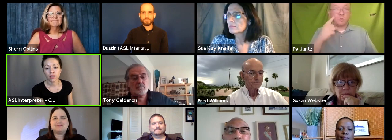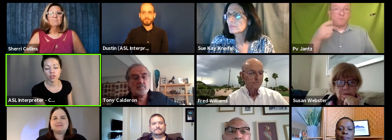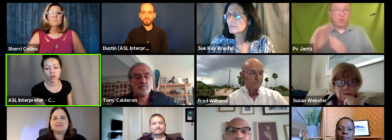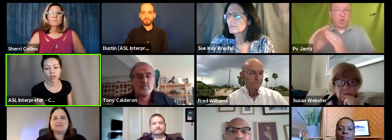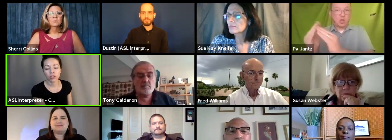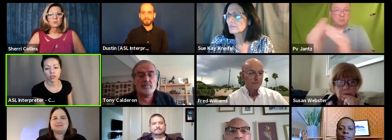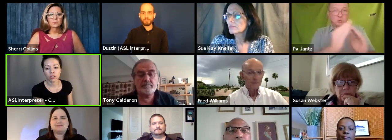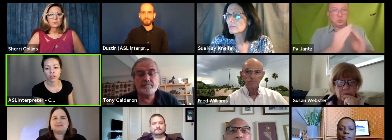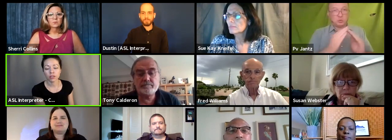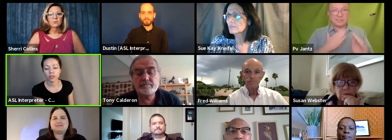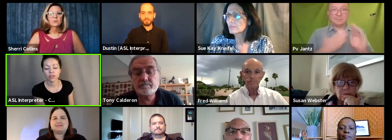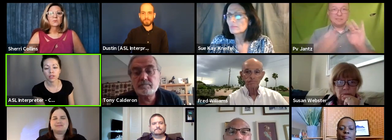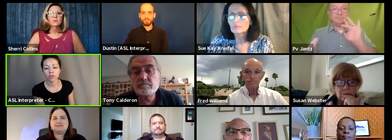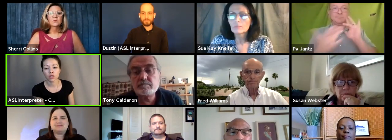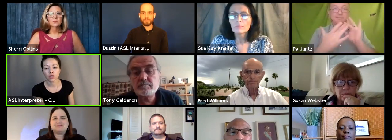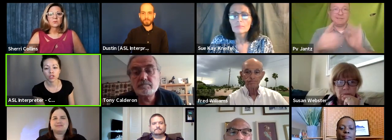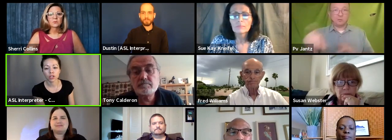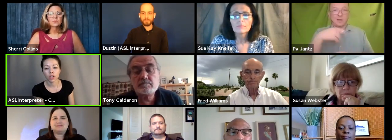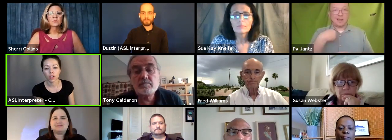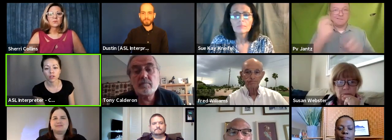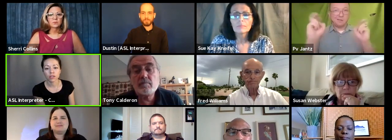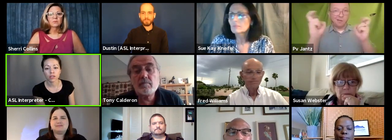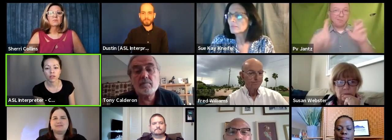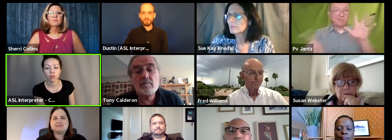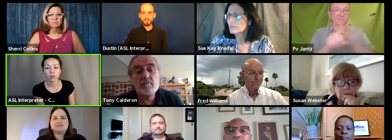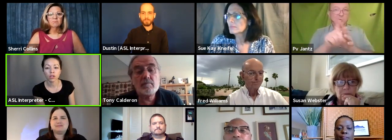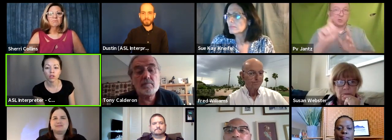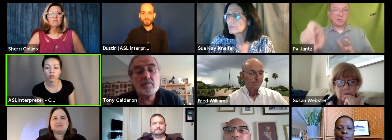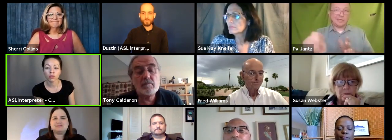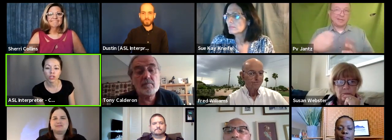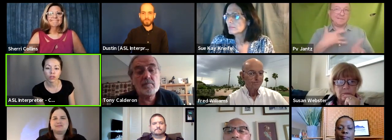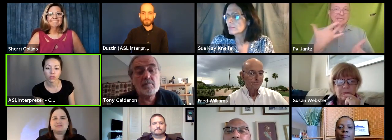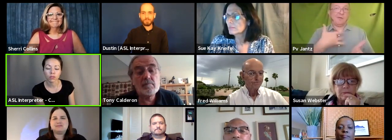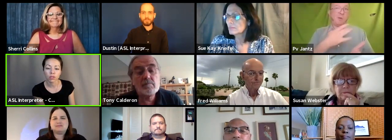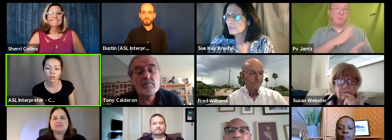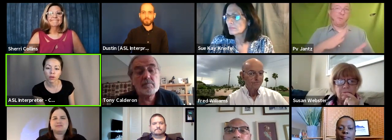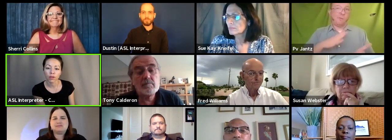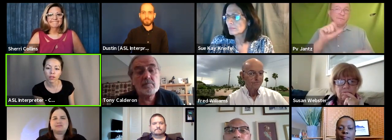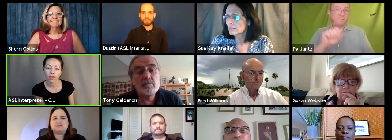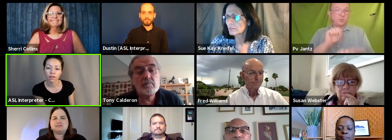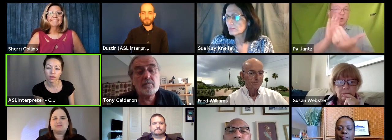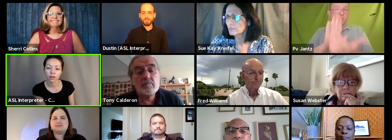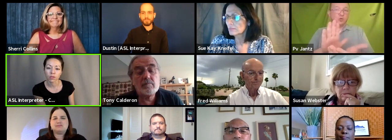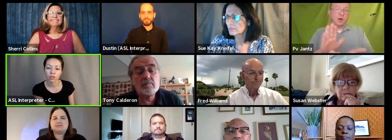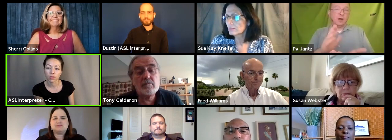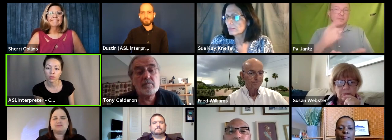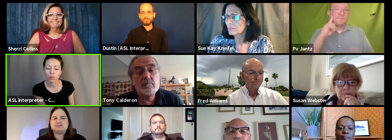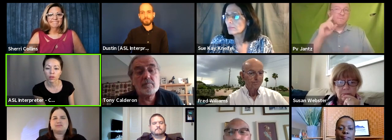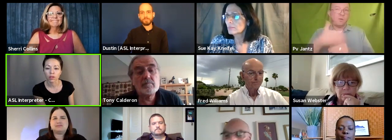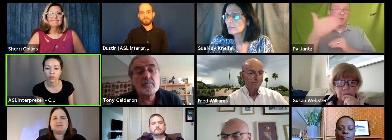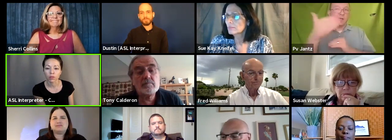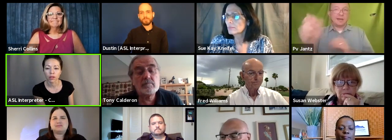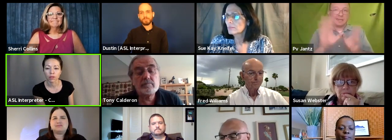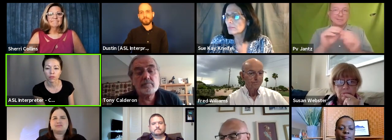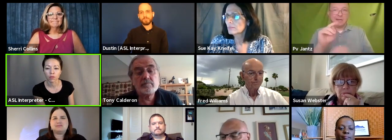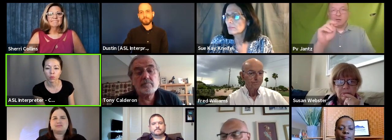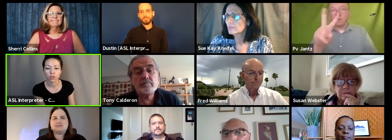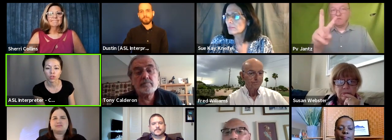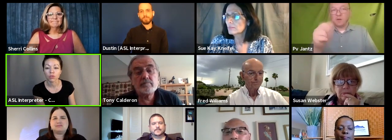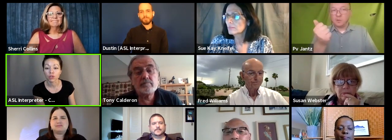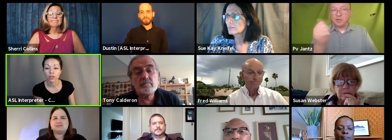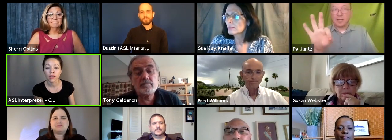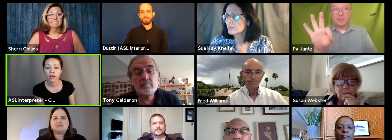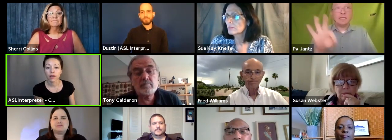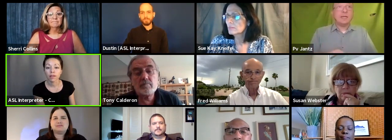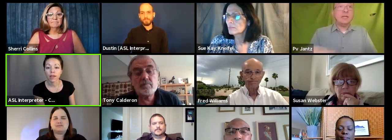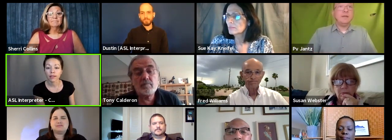and Executive Director Sherry Collins. And the community, you can reach out to me if you have anything that comes up as well that you would like for the boards